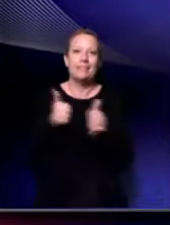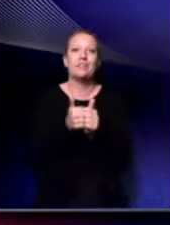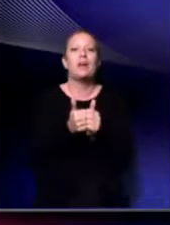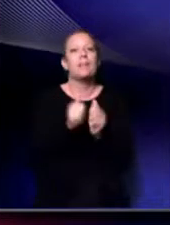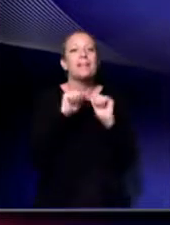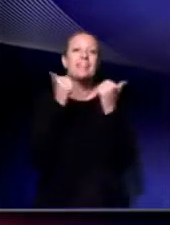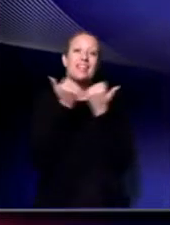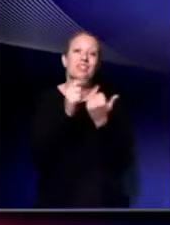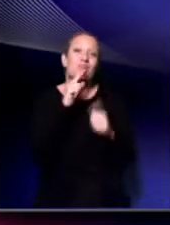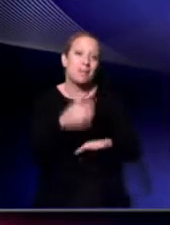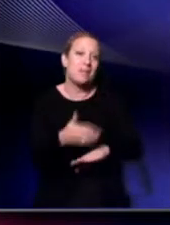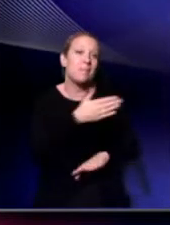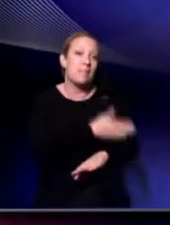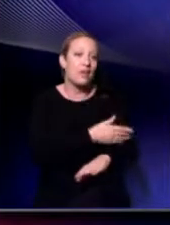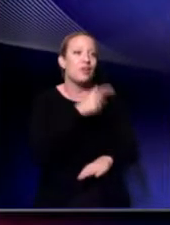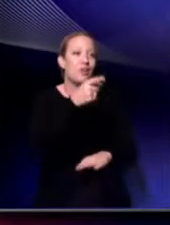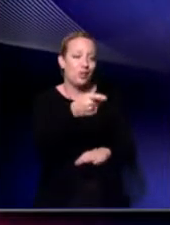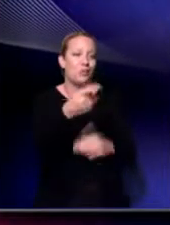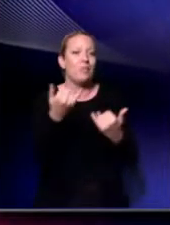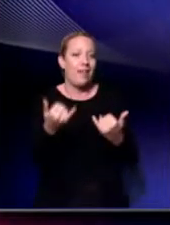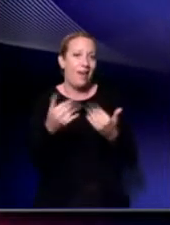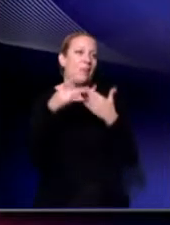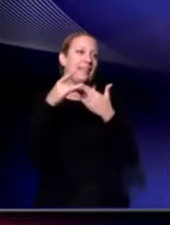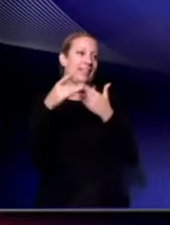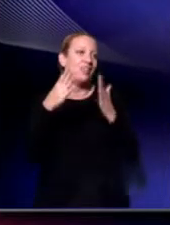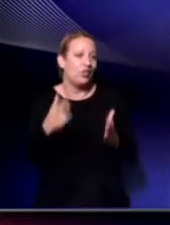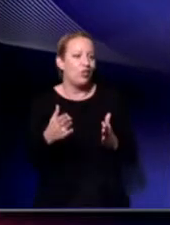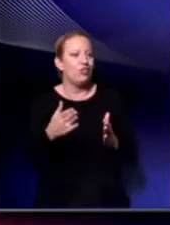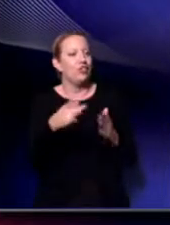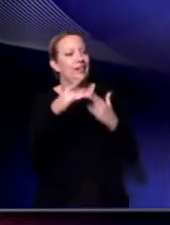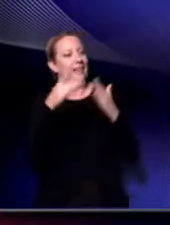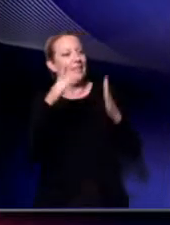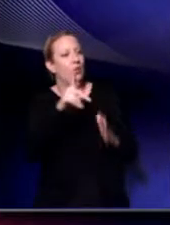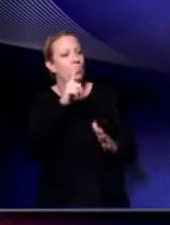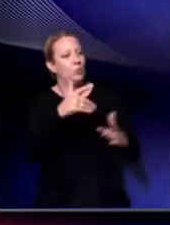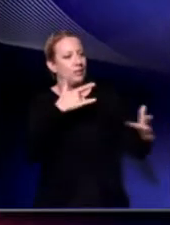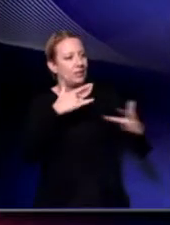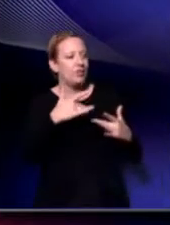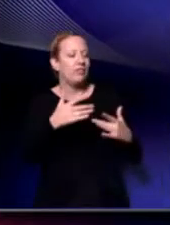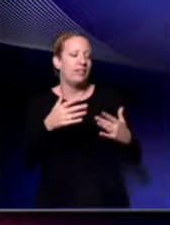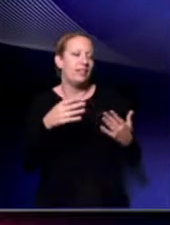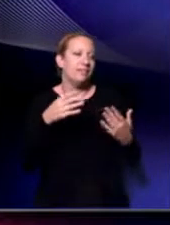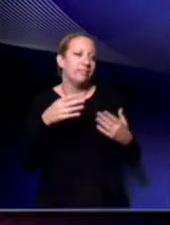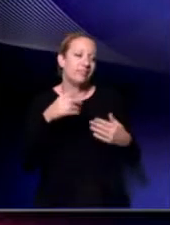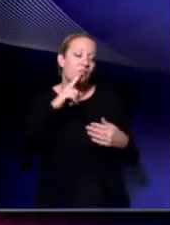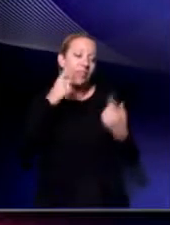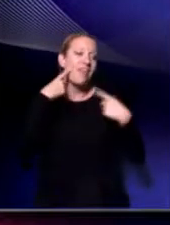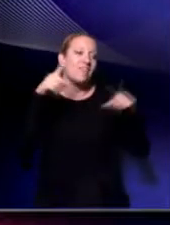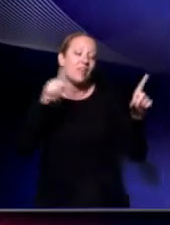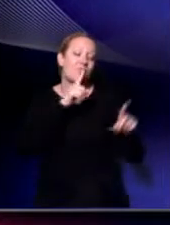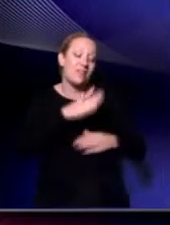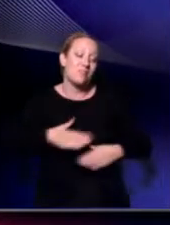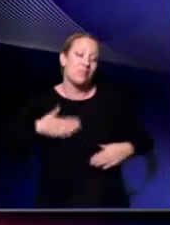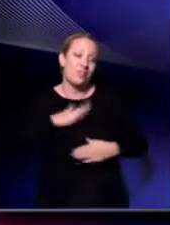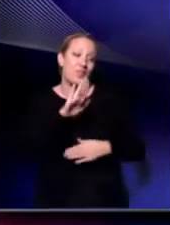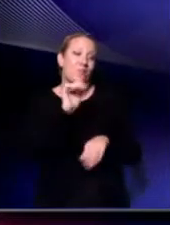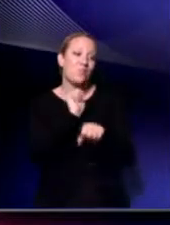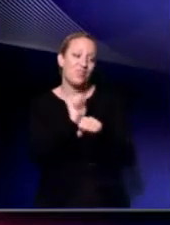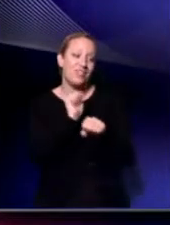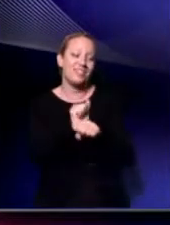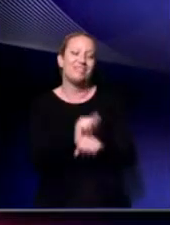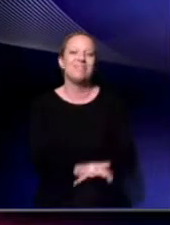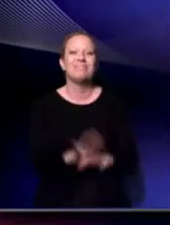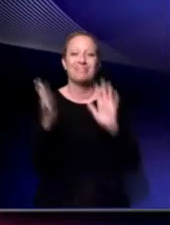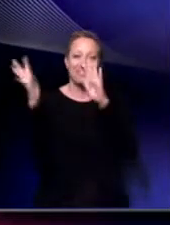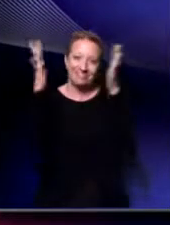for having you at its leadership and having a leader who's concerned and highly effective, and we appreciate your work very much. Thank